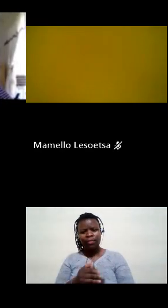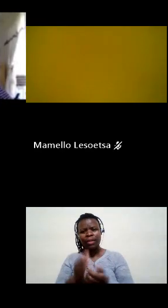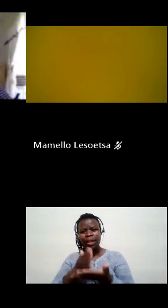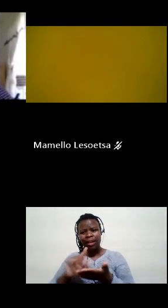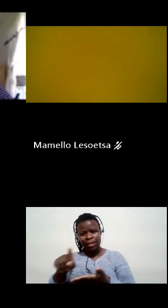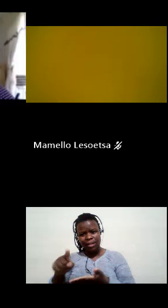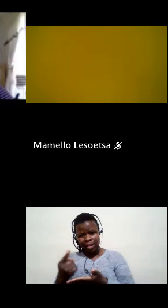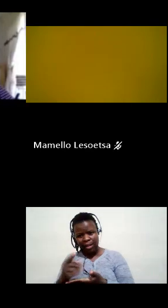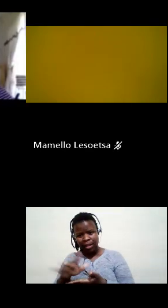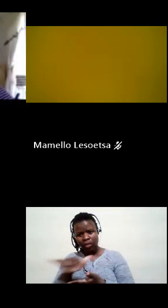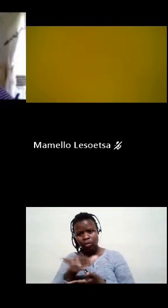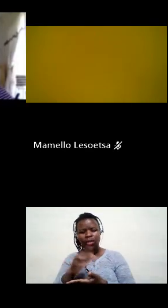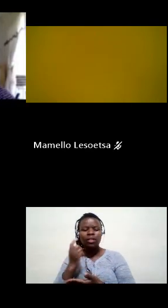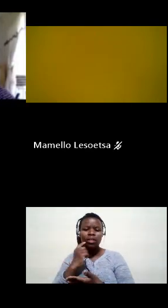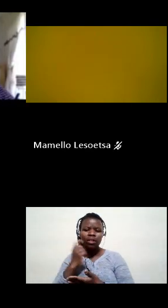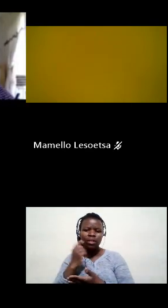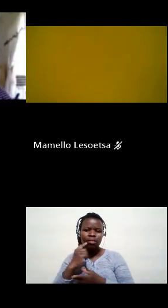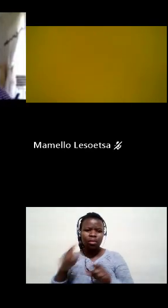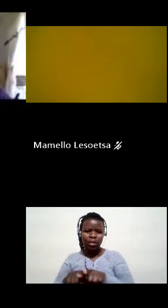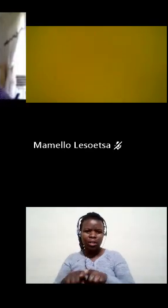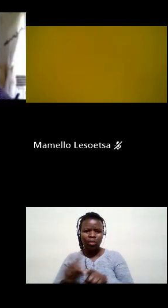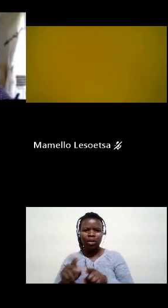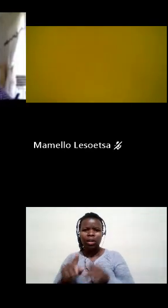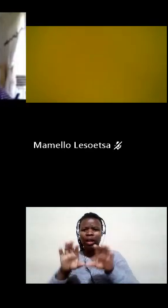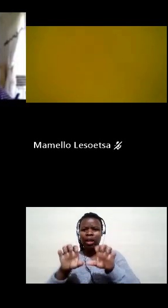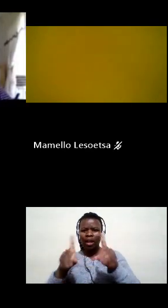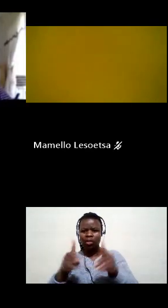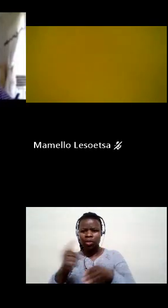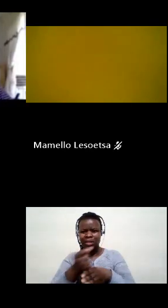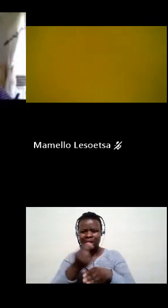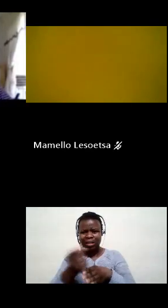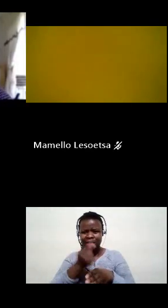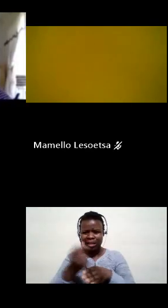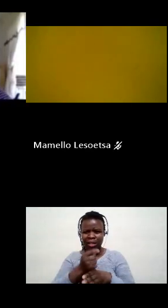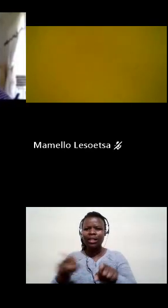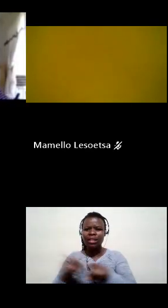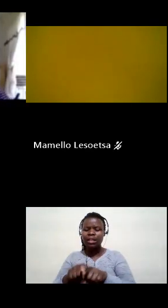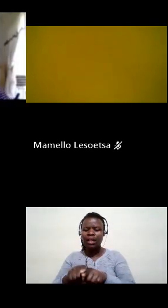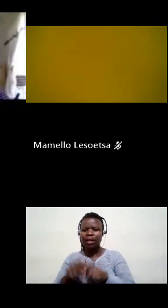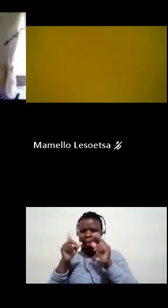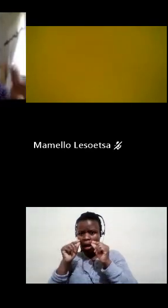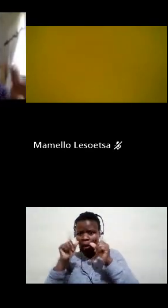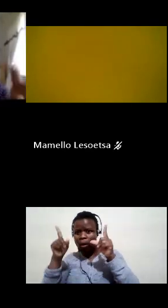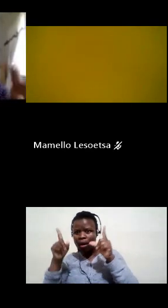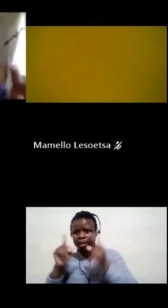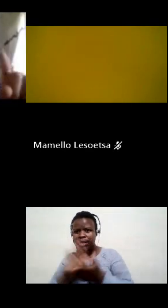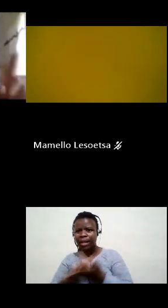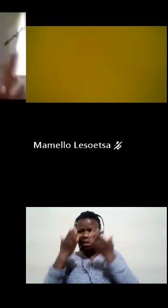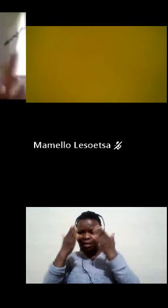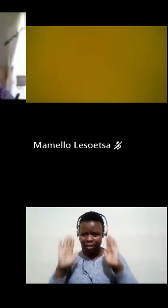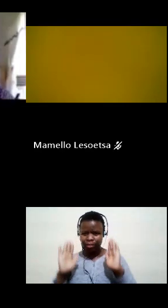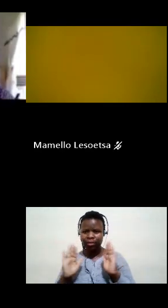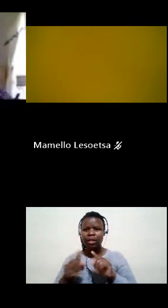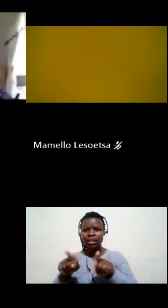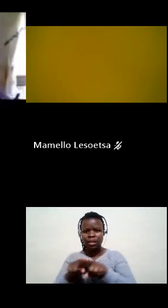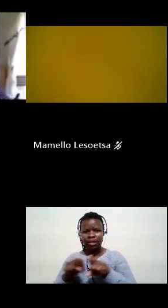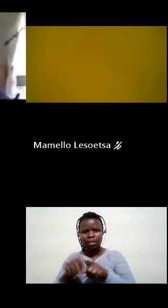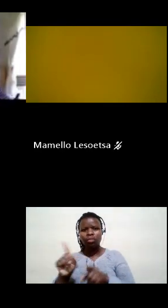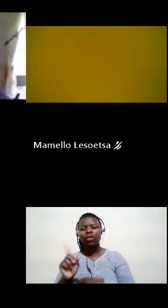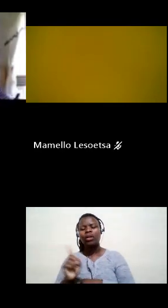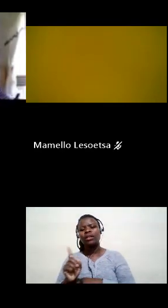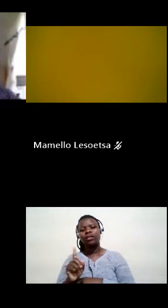just educational training, sensitivity training, awareness raising. Chantal, you can just click onto all my bullet